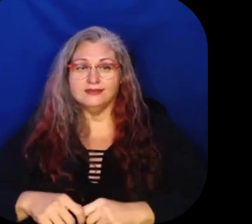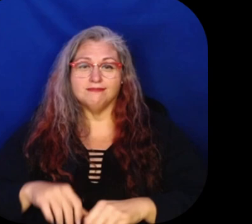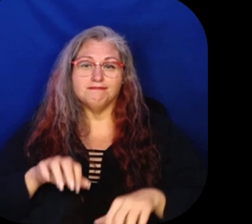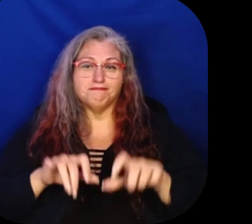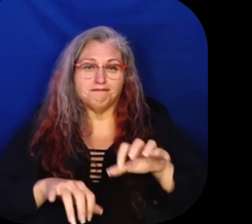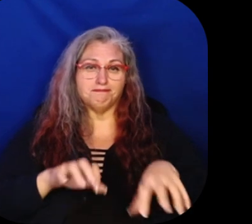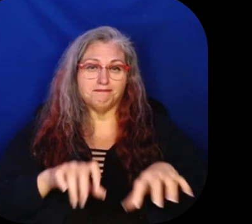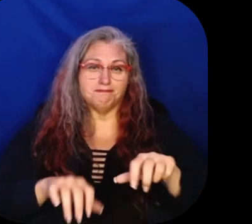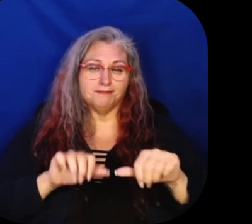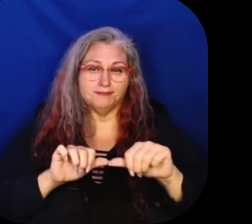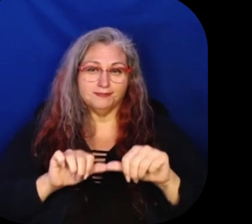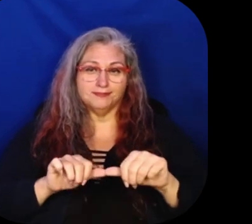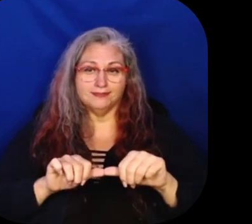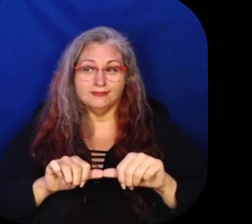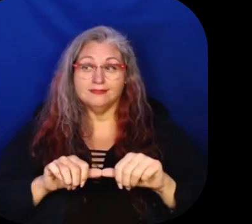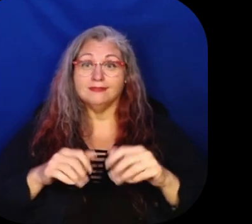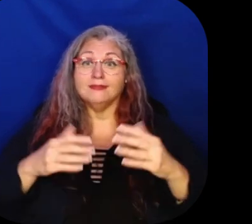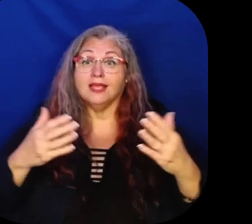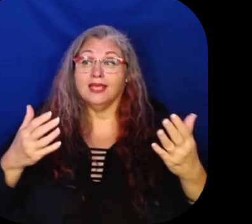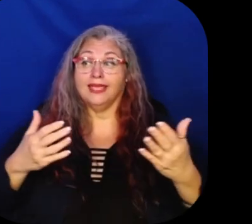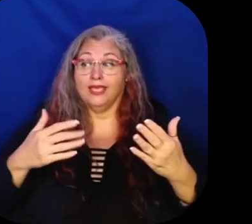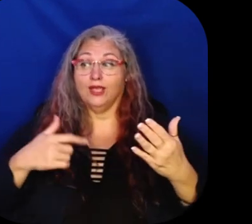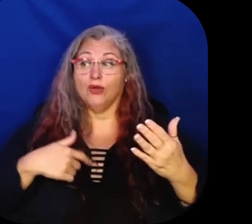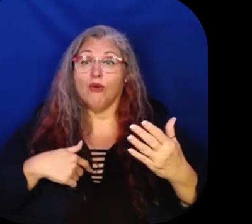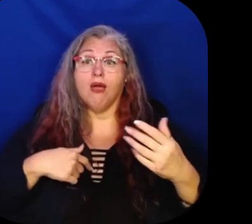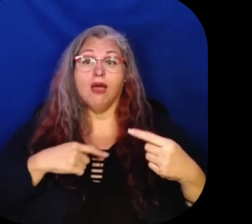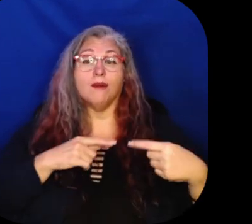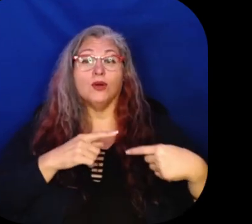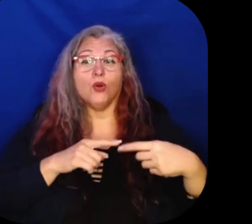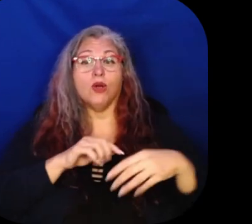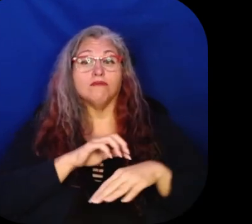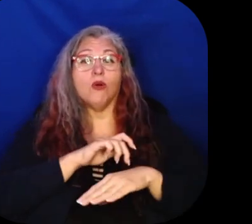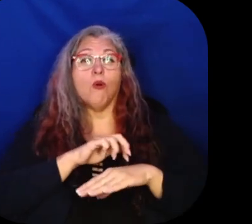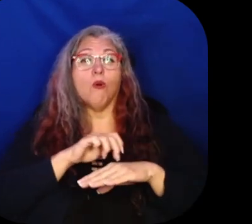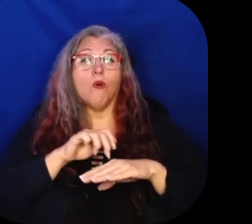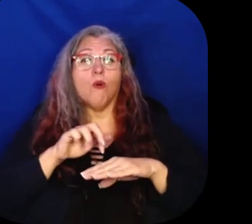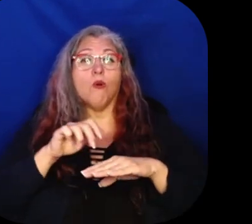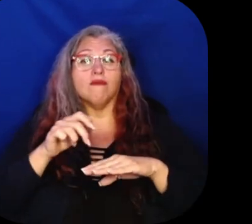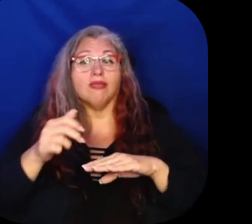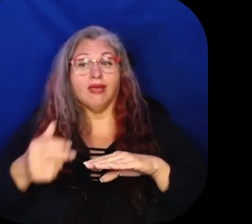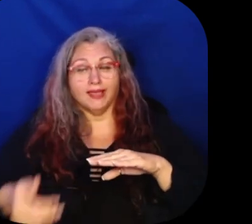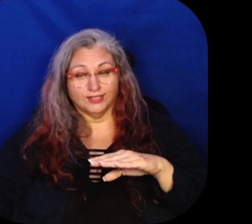edge. Here I go over the edge,